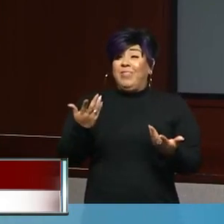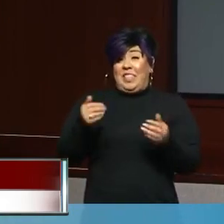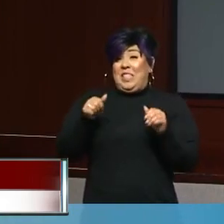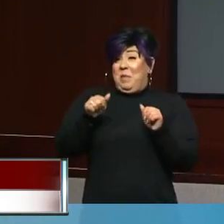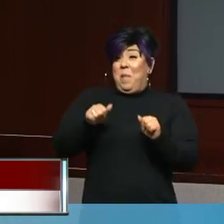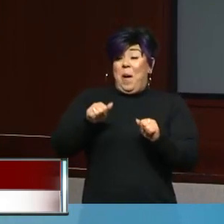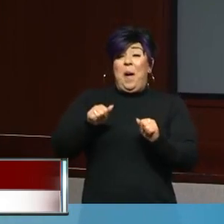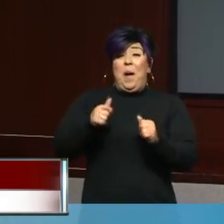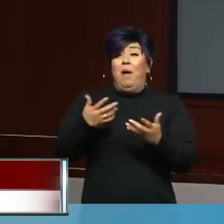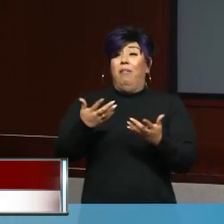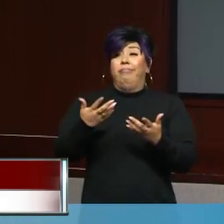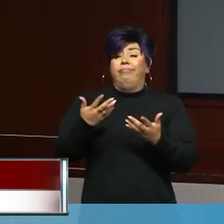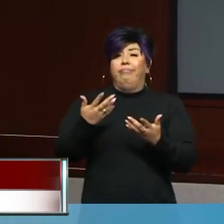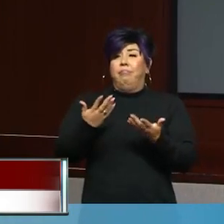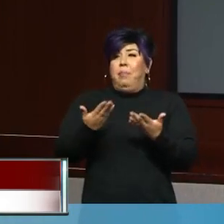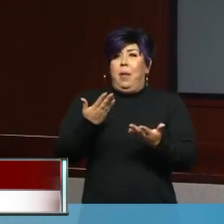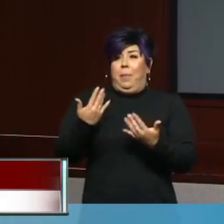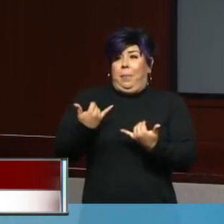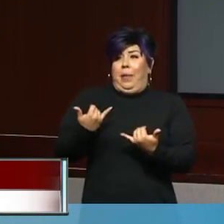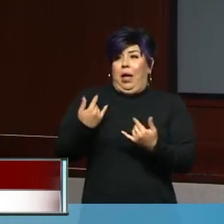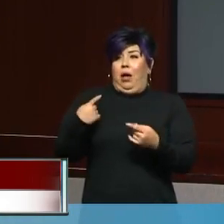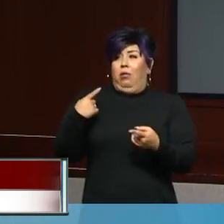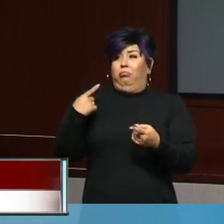something happens and we don't meet the